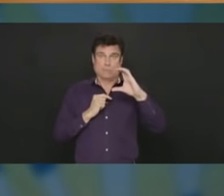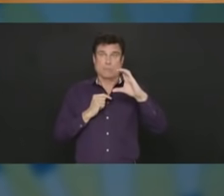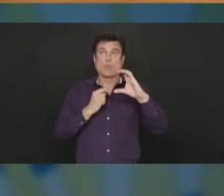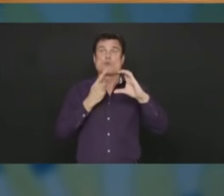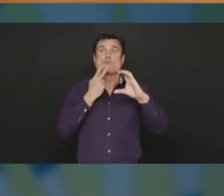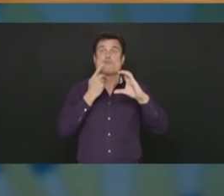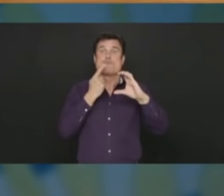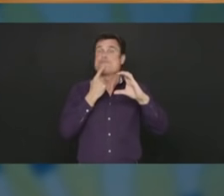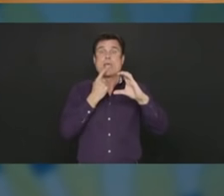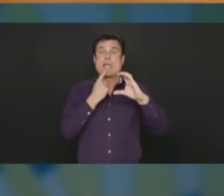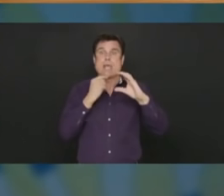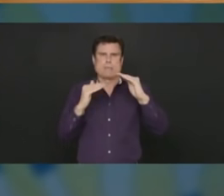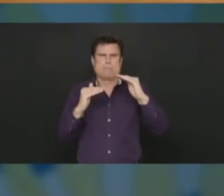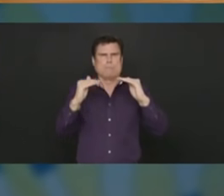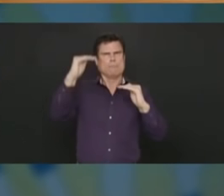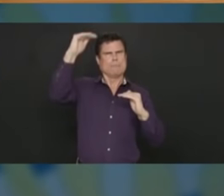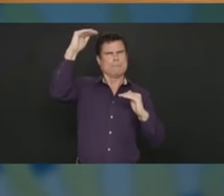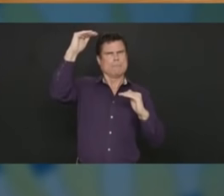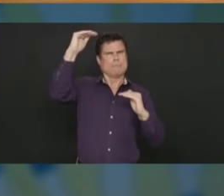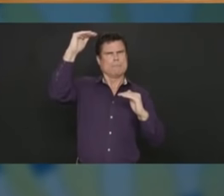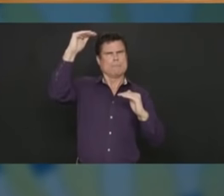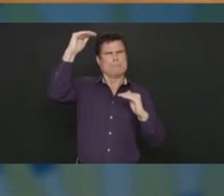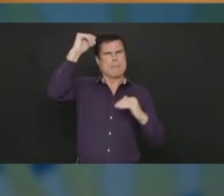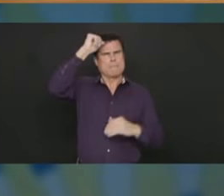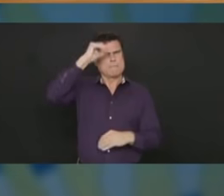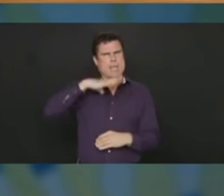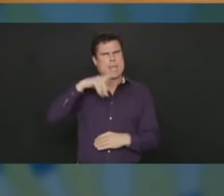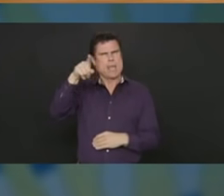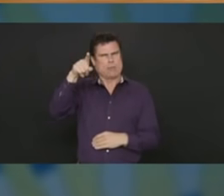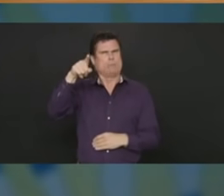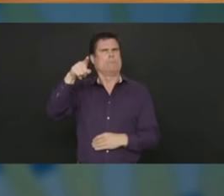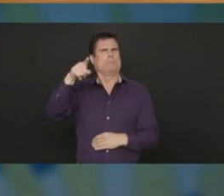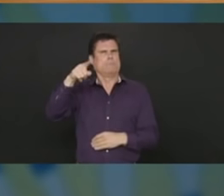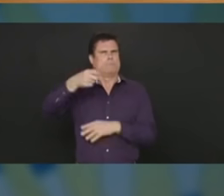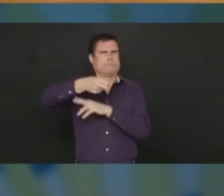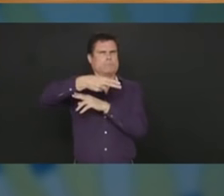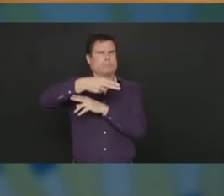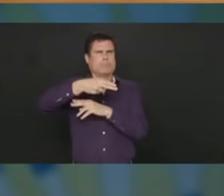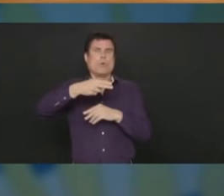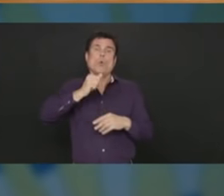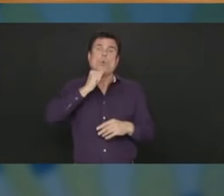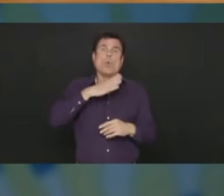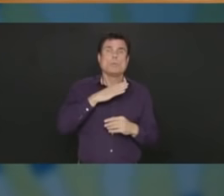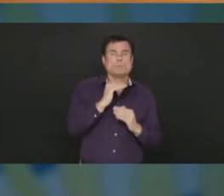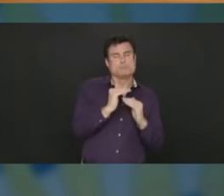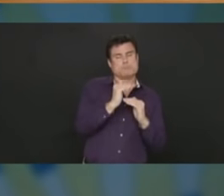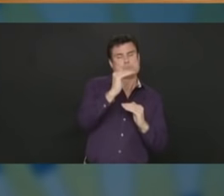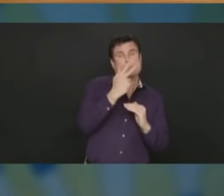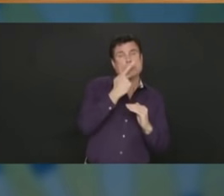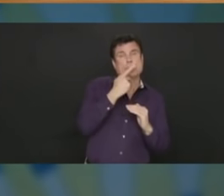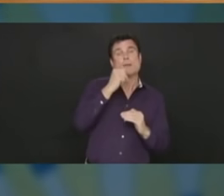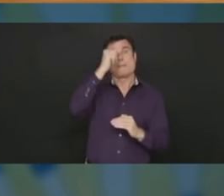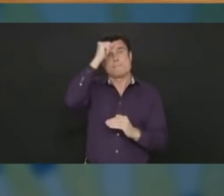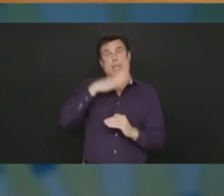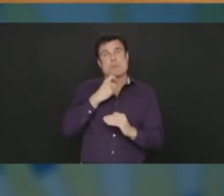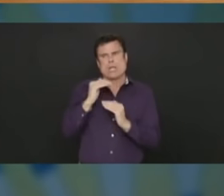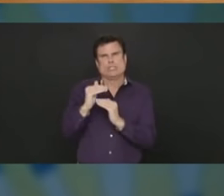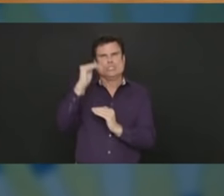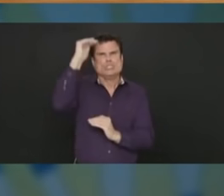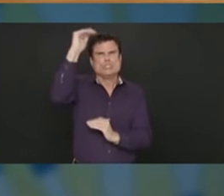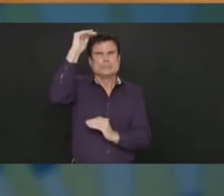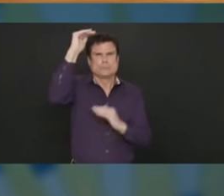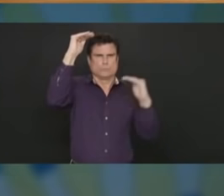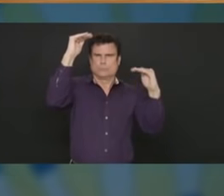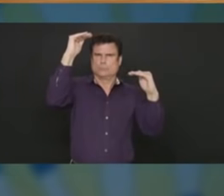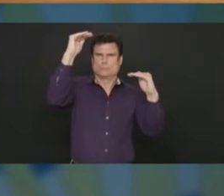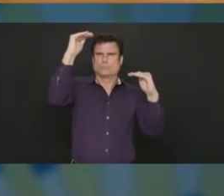here on the screen, these are the numbers of people and the percentage of males and females who are admitted to ICU.